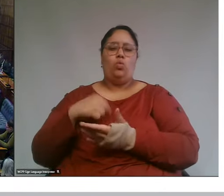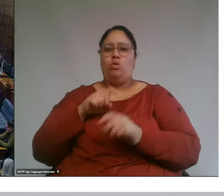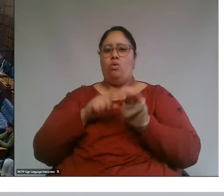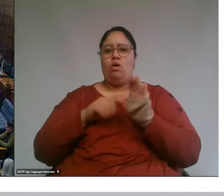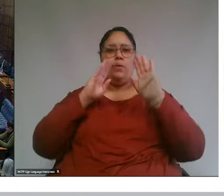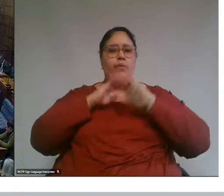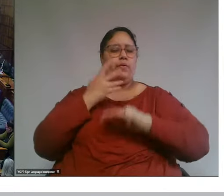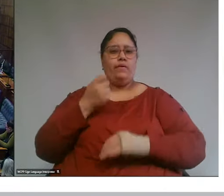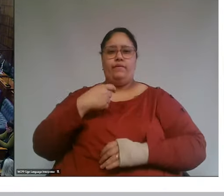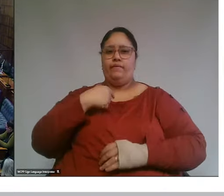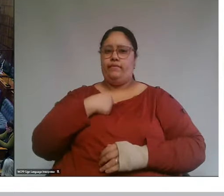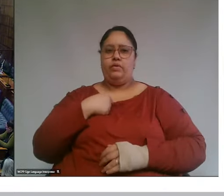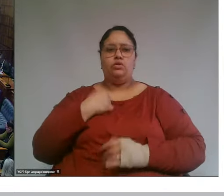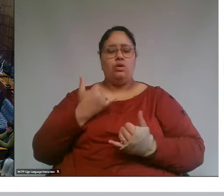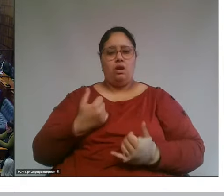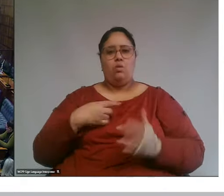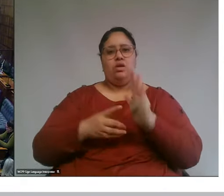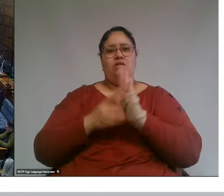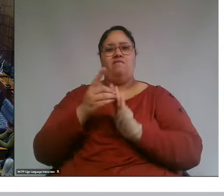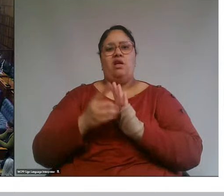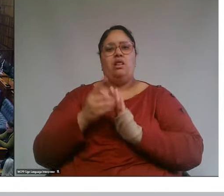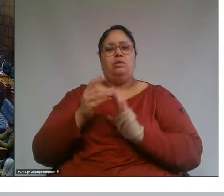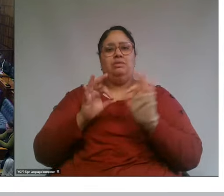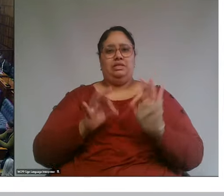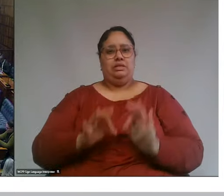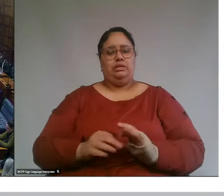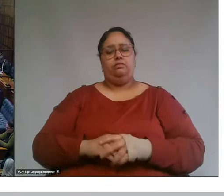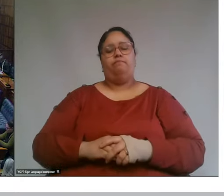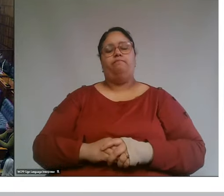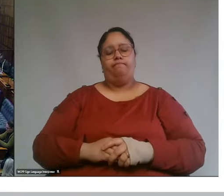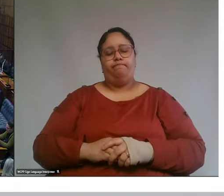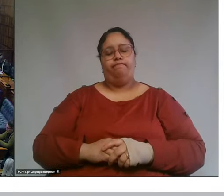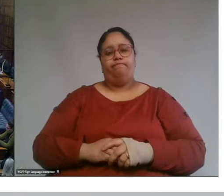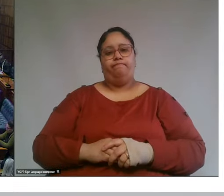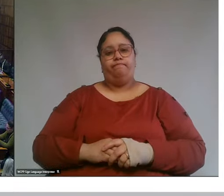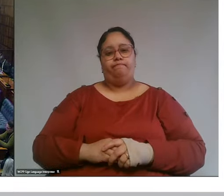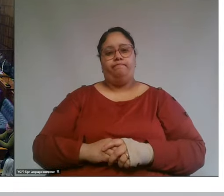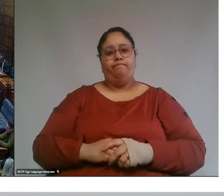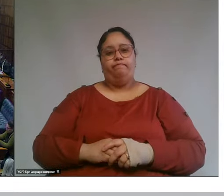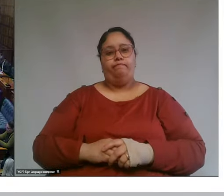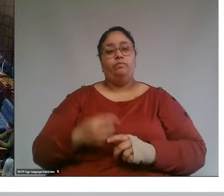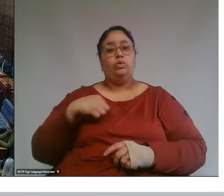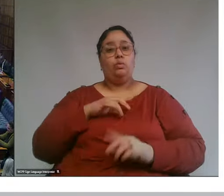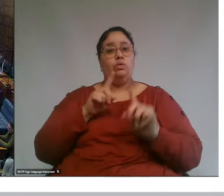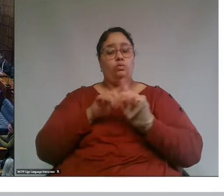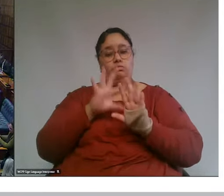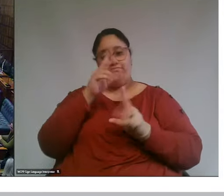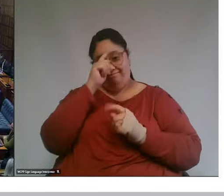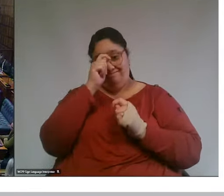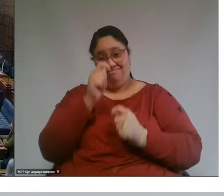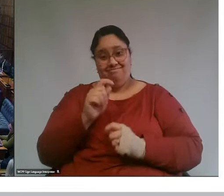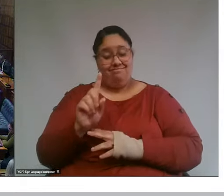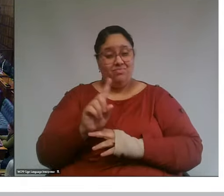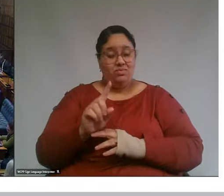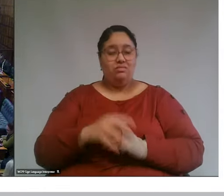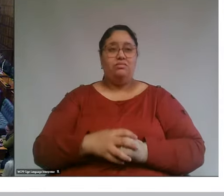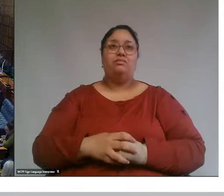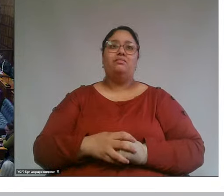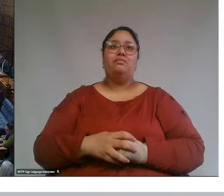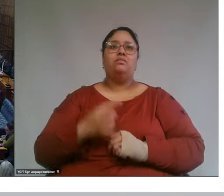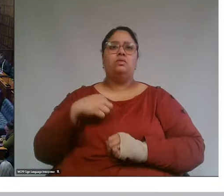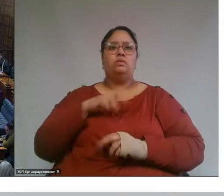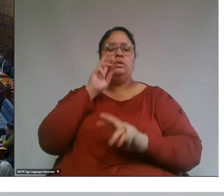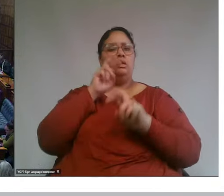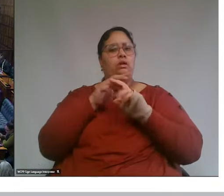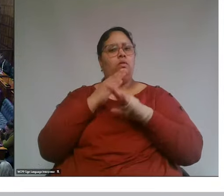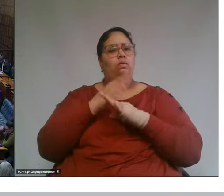qualifications uh so we developed um those ones we also recognize that um we need to